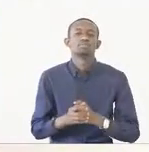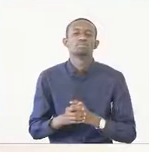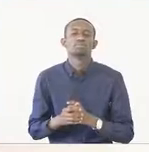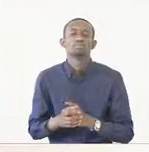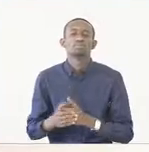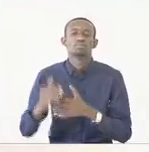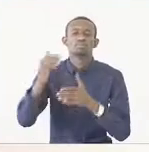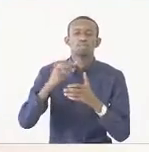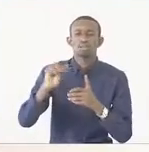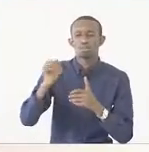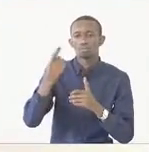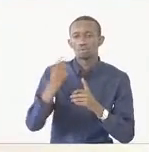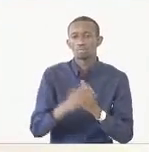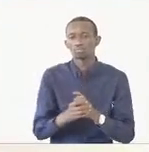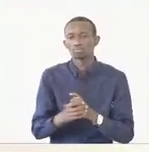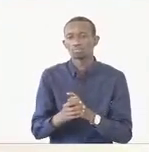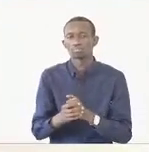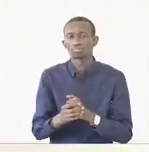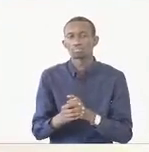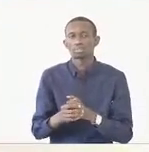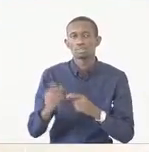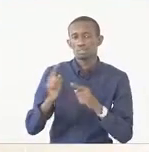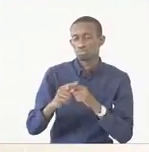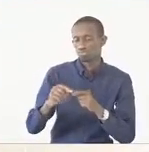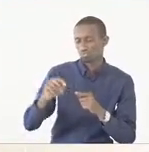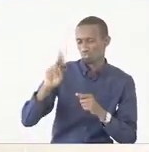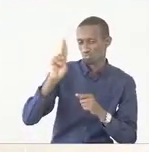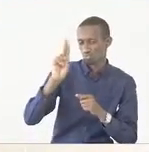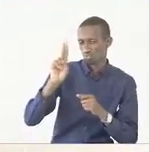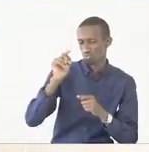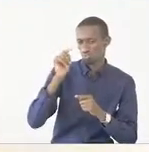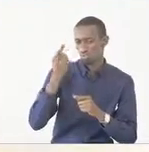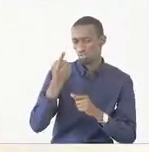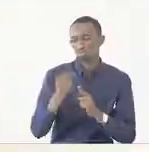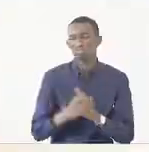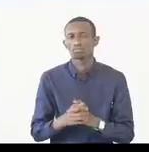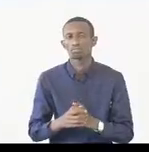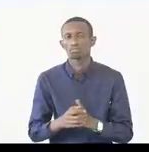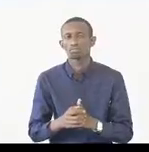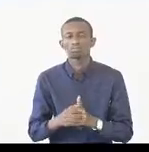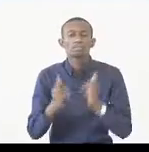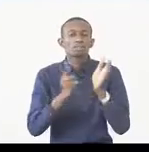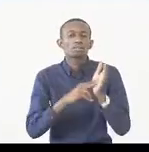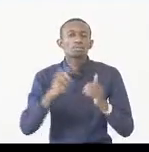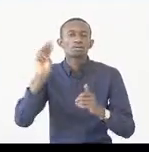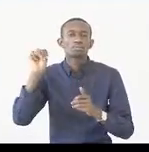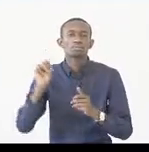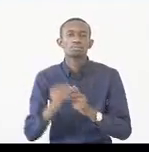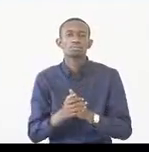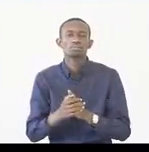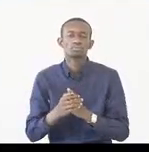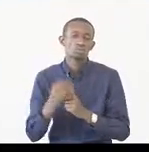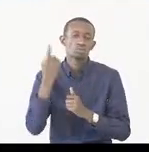m1 times u1, then equals to